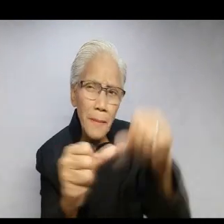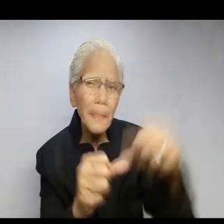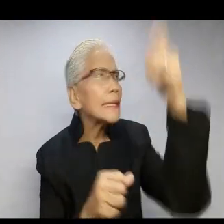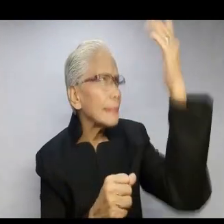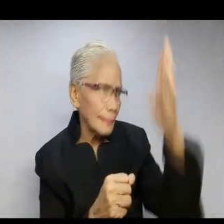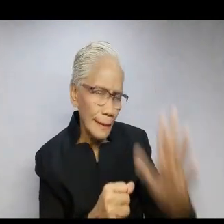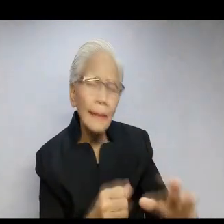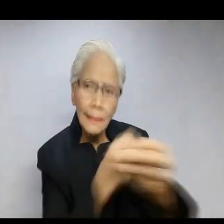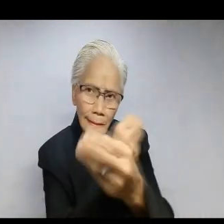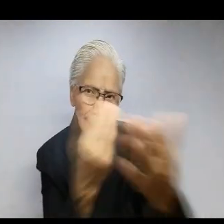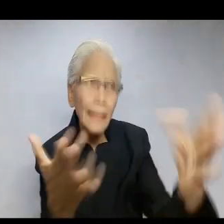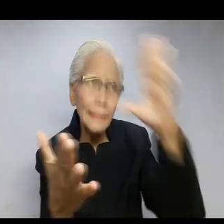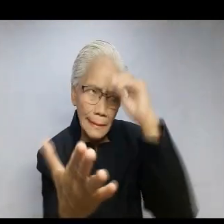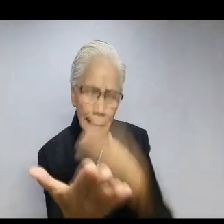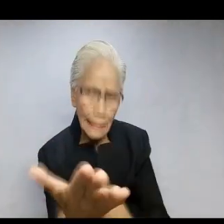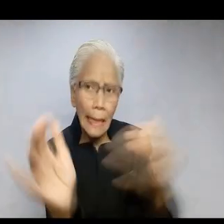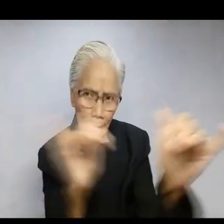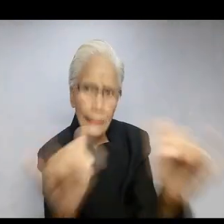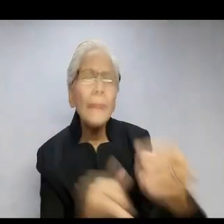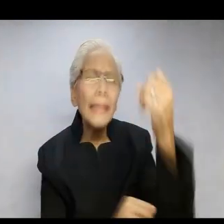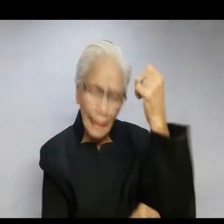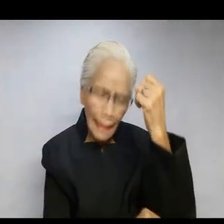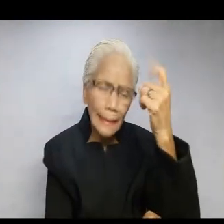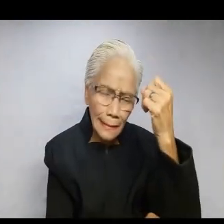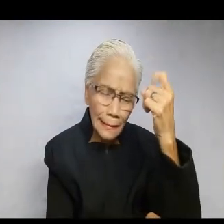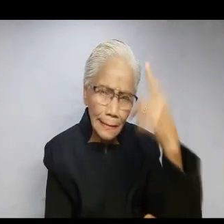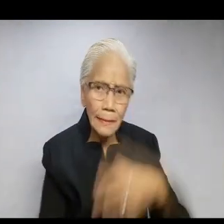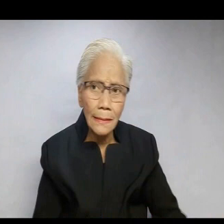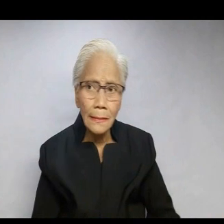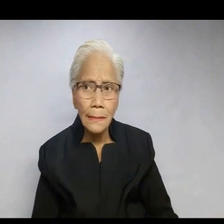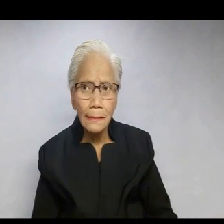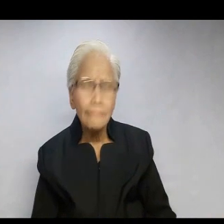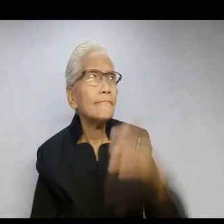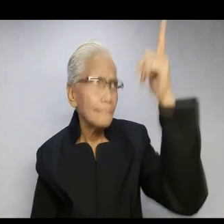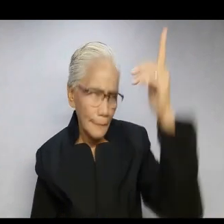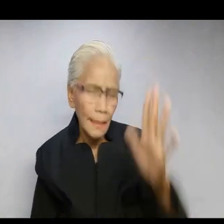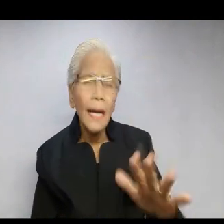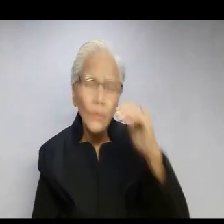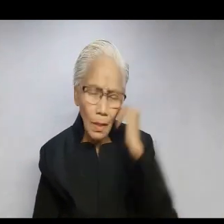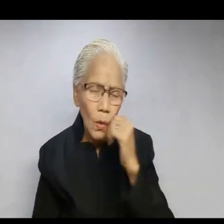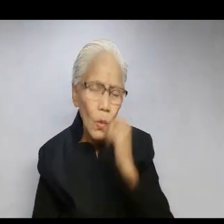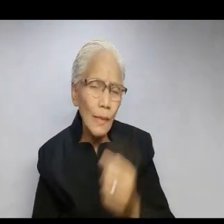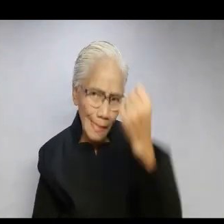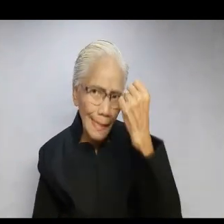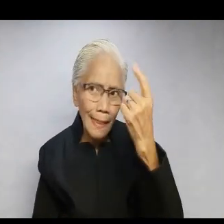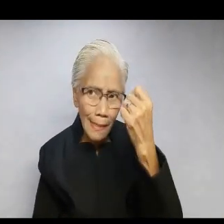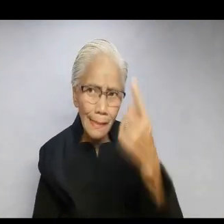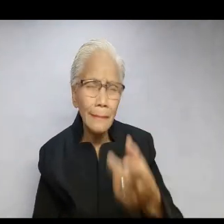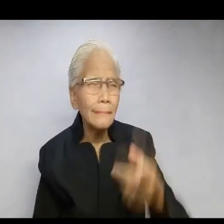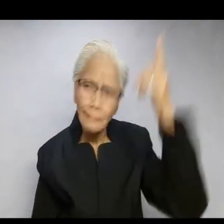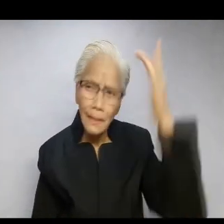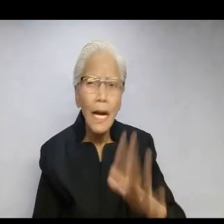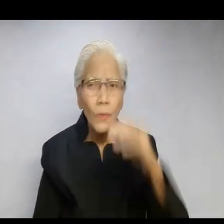a pet, always remember that God gave his son too, and he understands. He